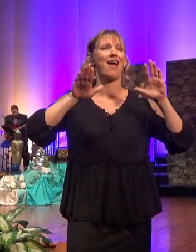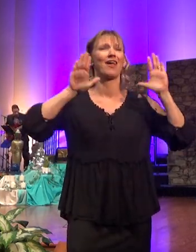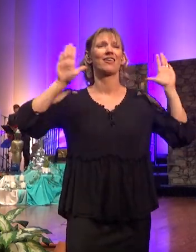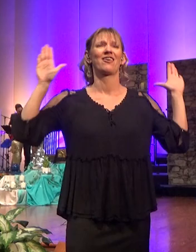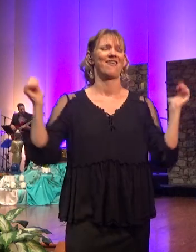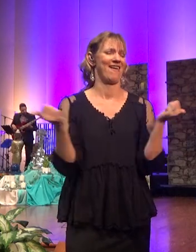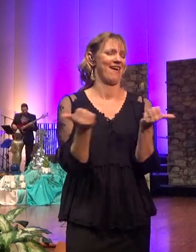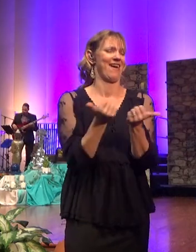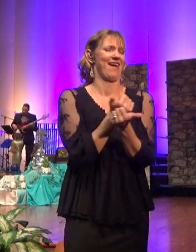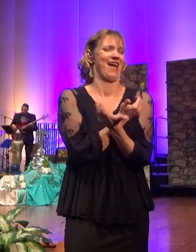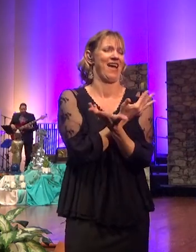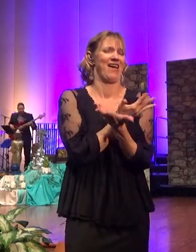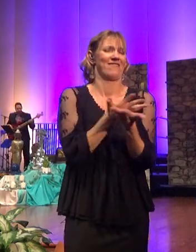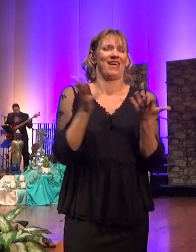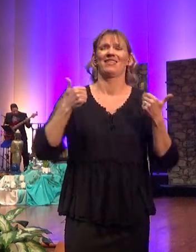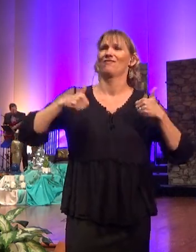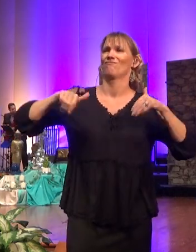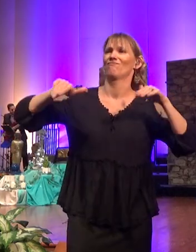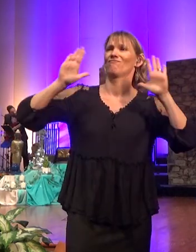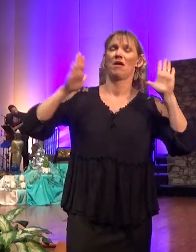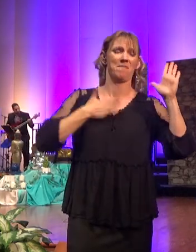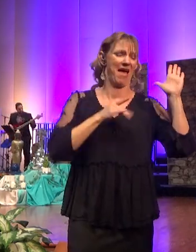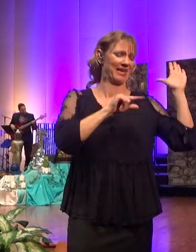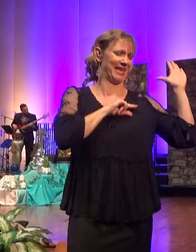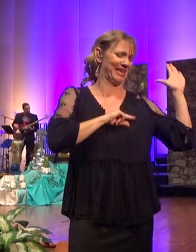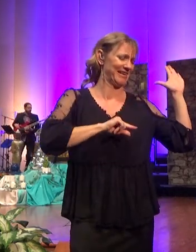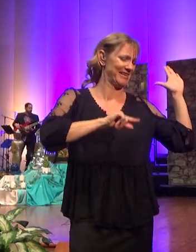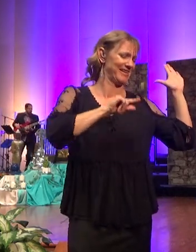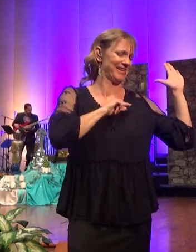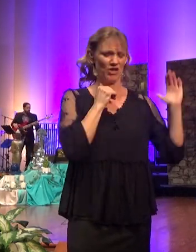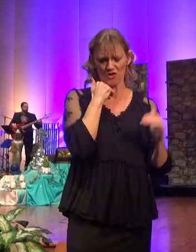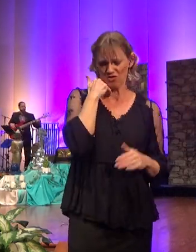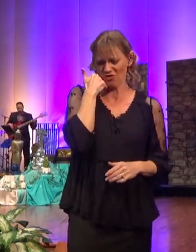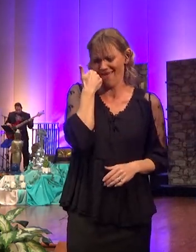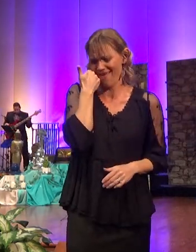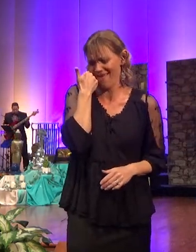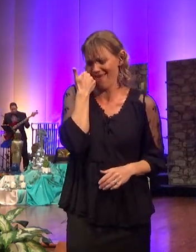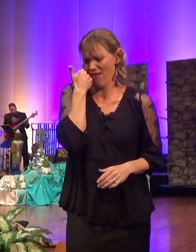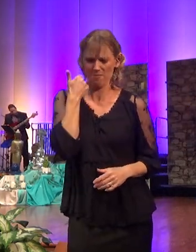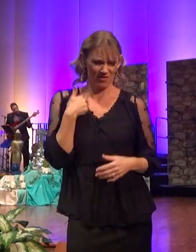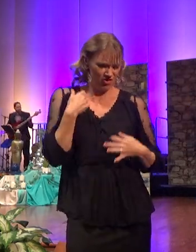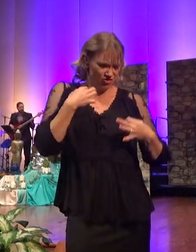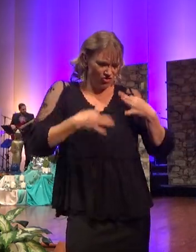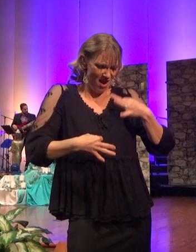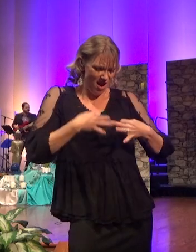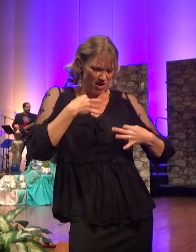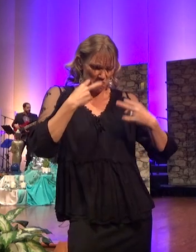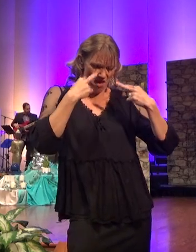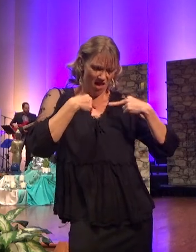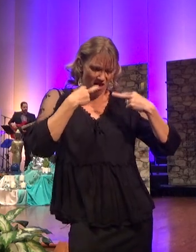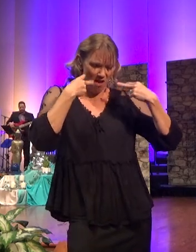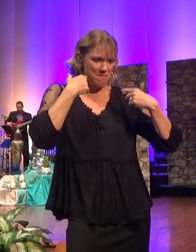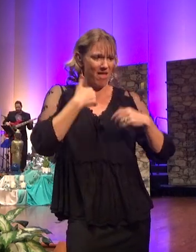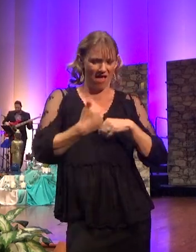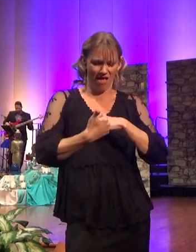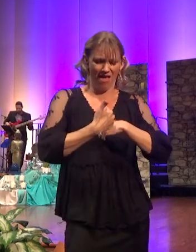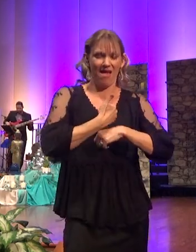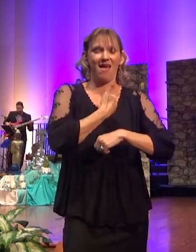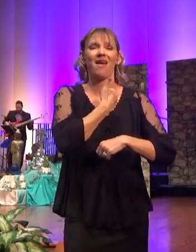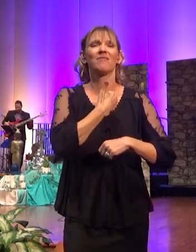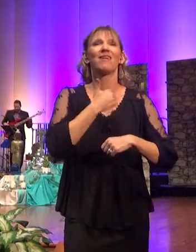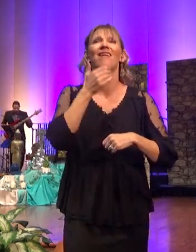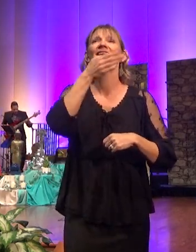it all. The guilt and the shame, the judgment and blame. God, give me